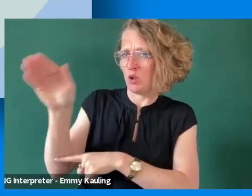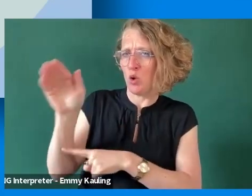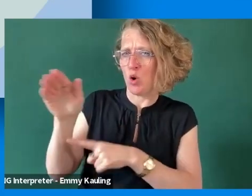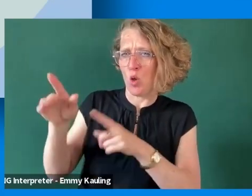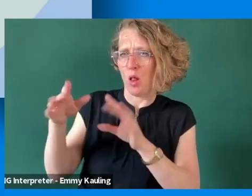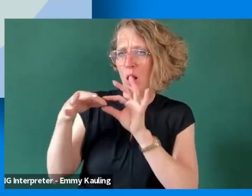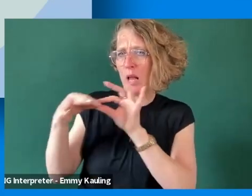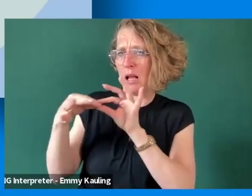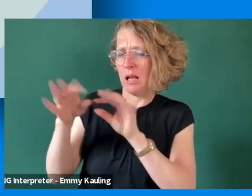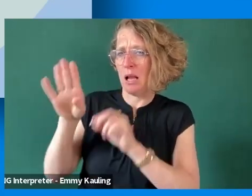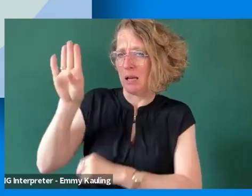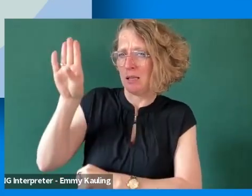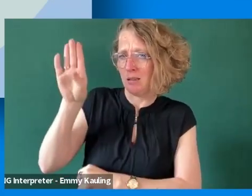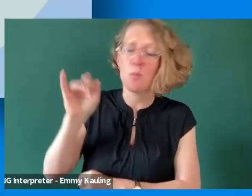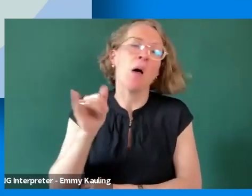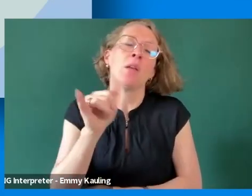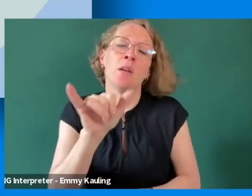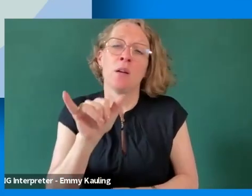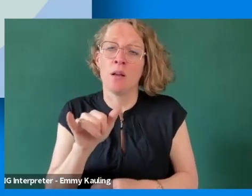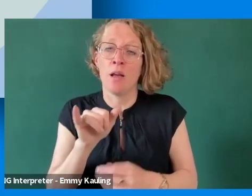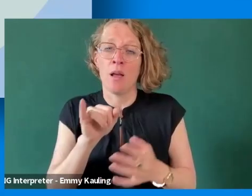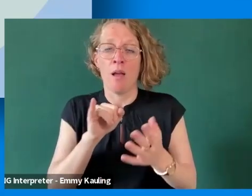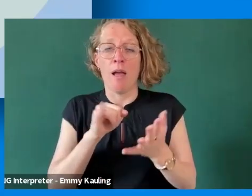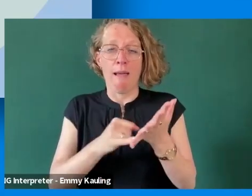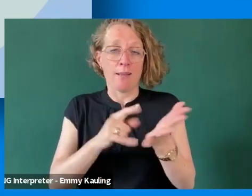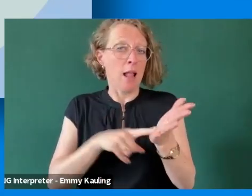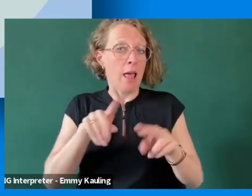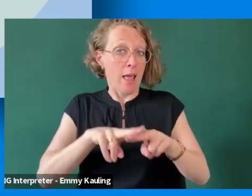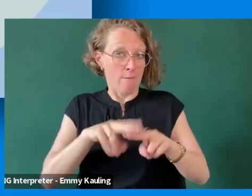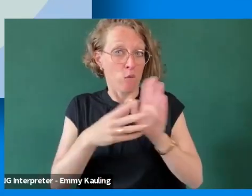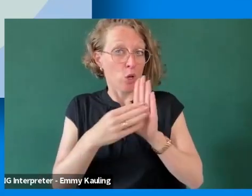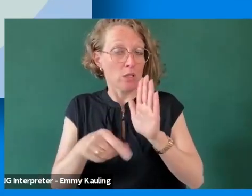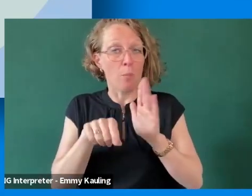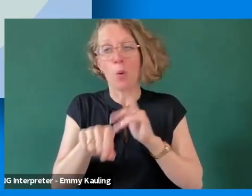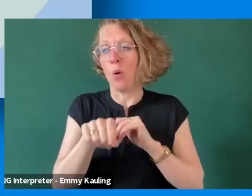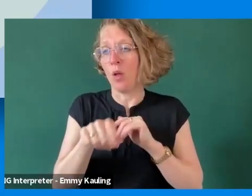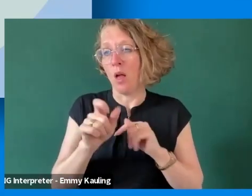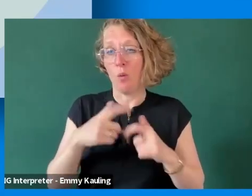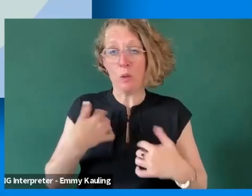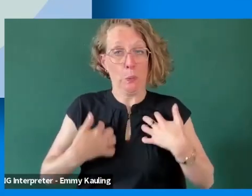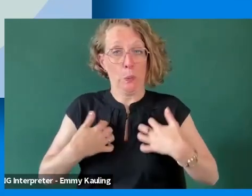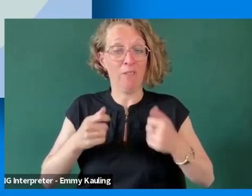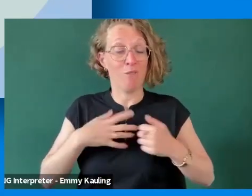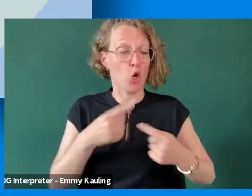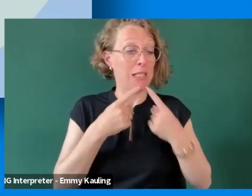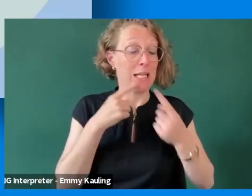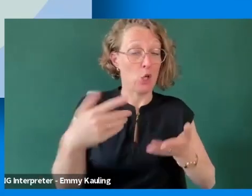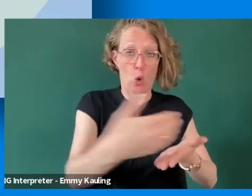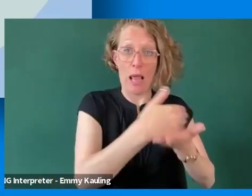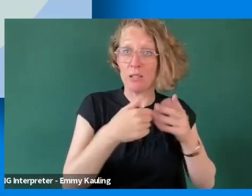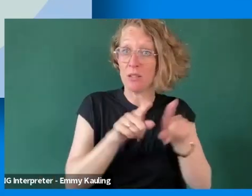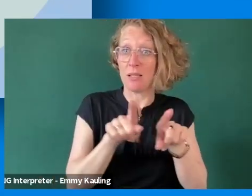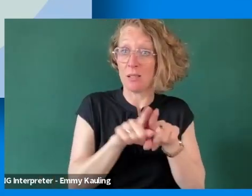it is the FLF, for example, was quite key to during our data collection as well, because there was